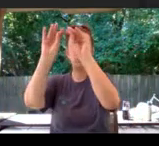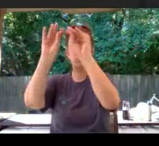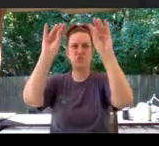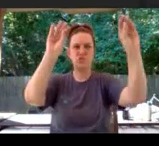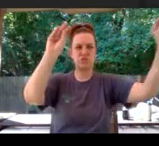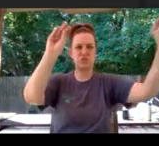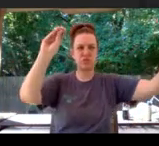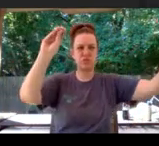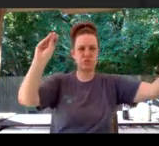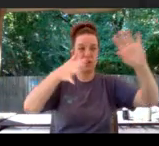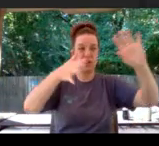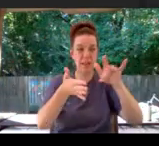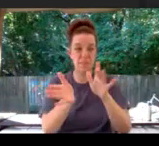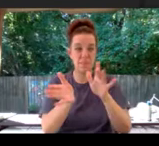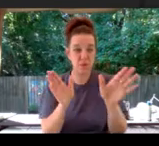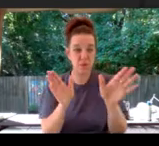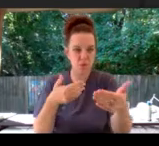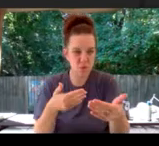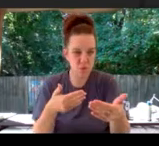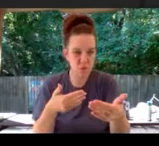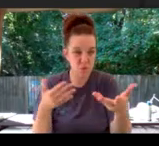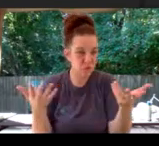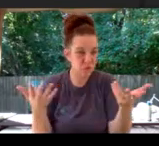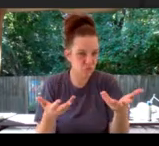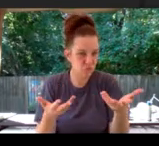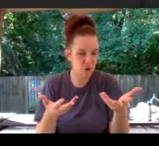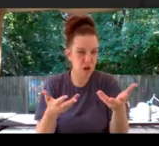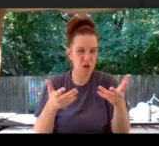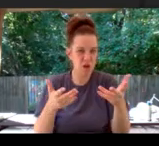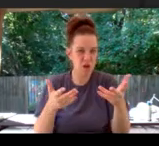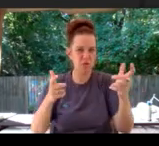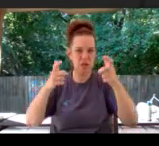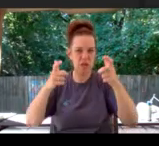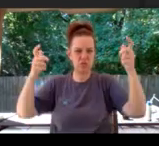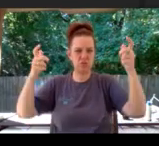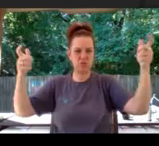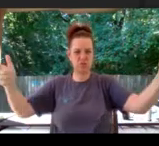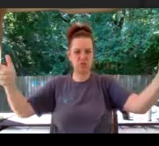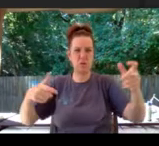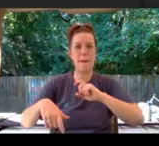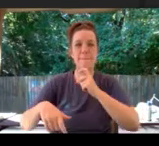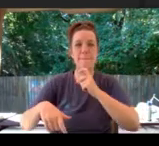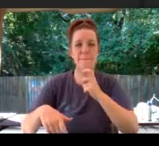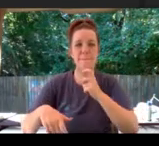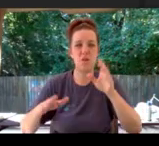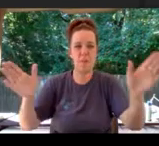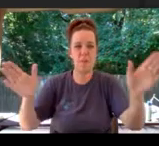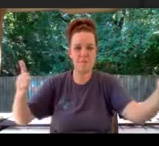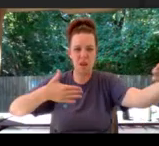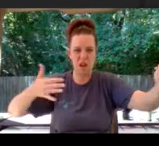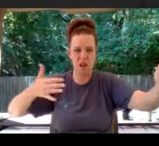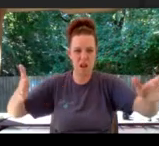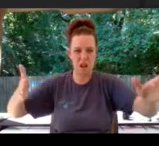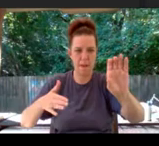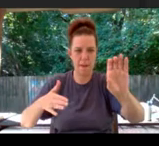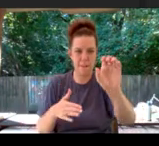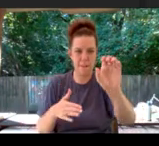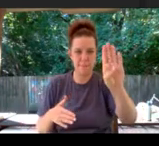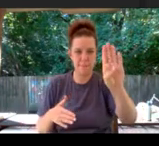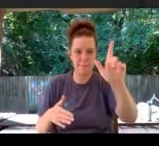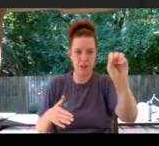room was a great metal block. That was it, the